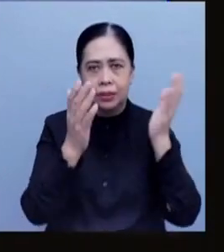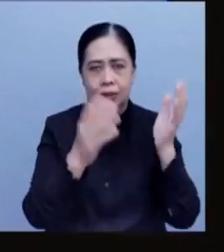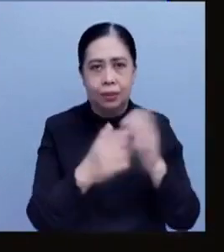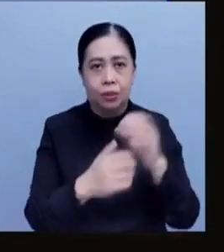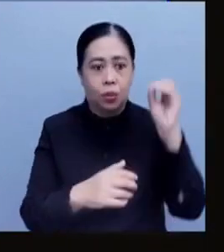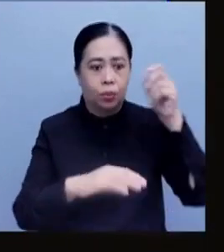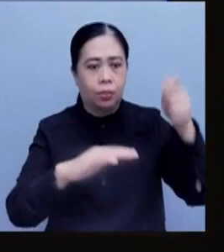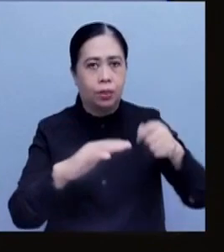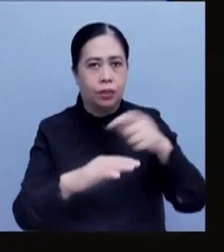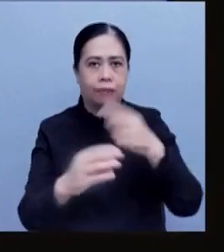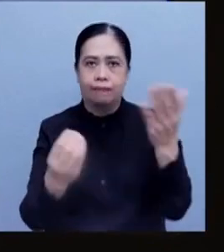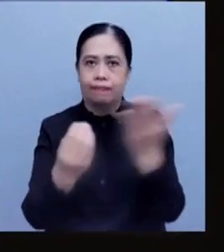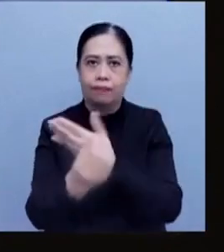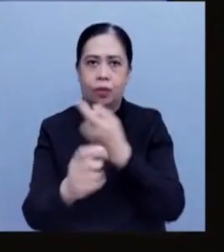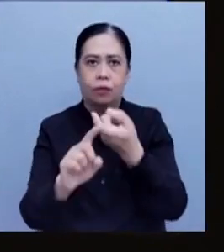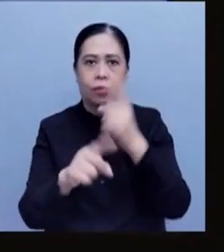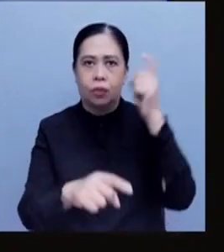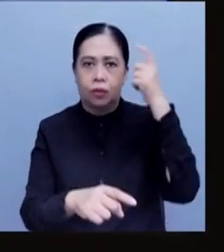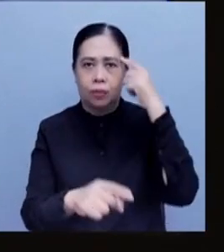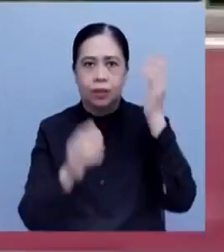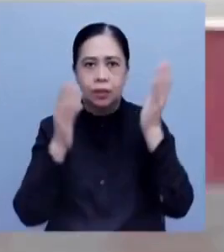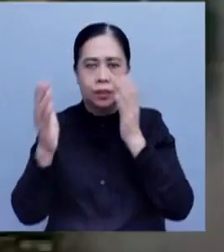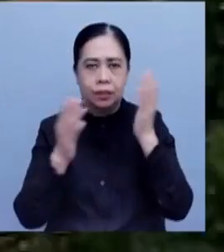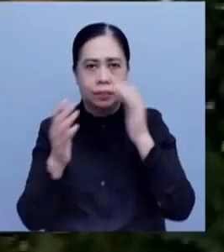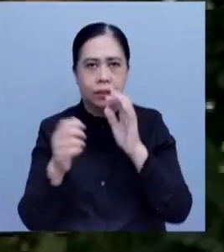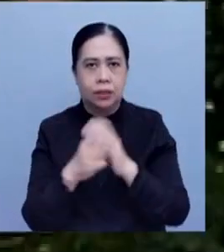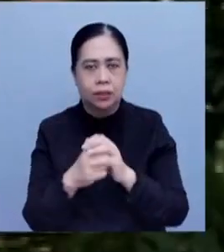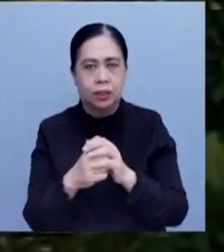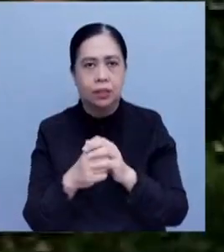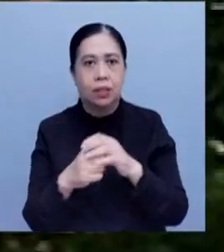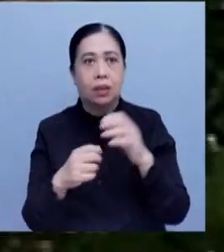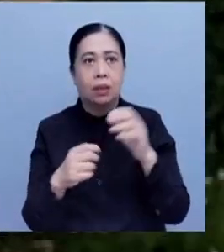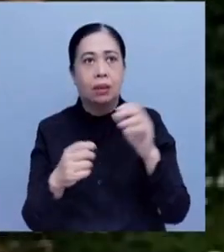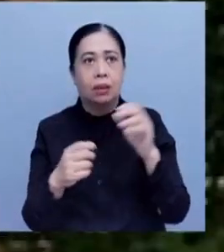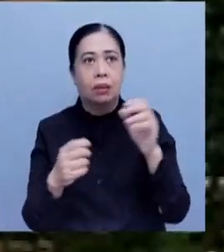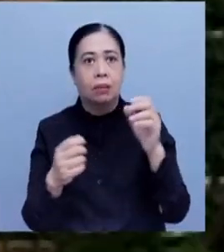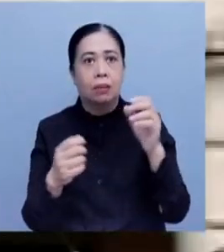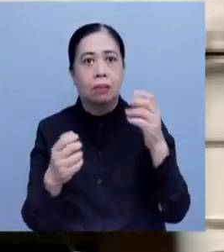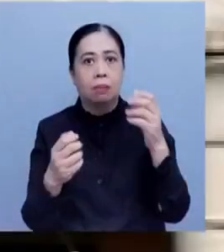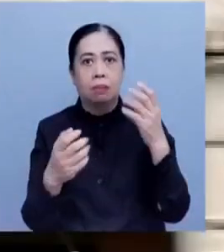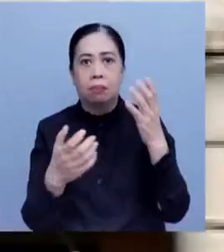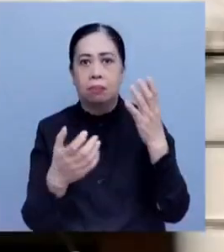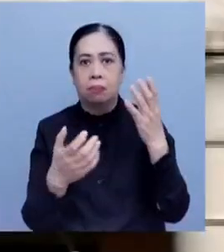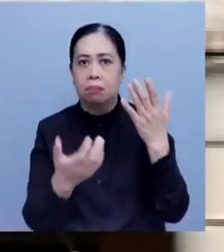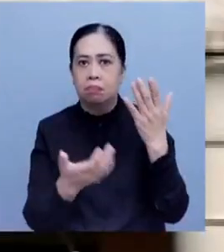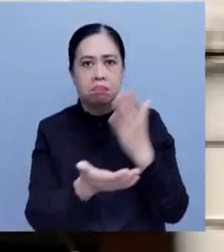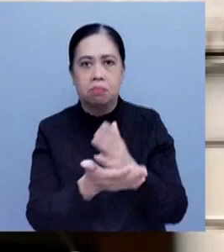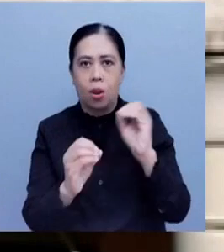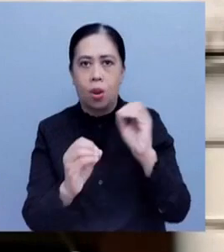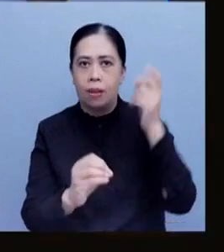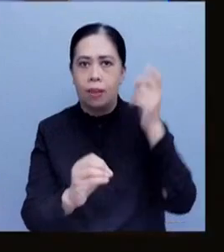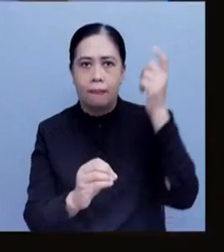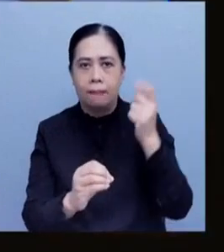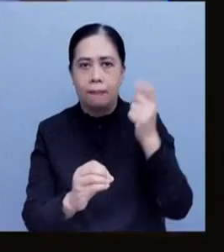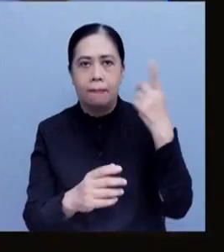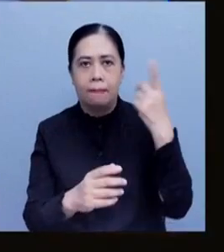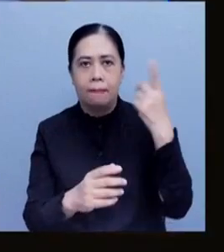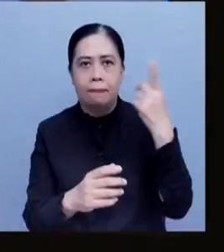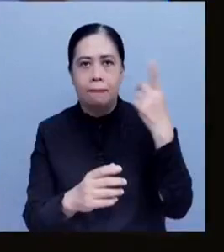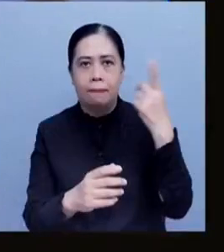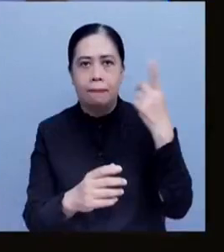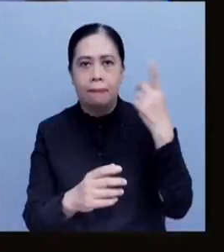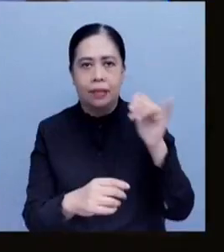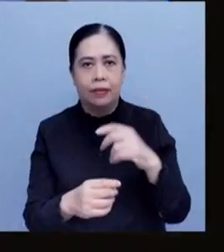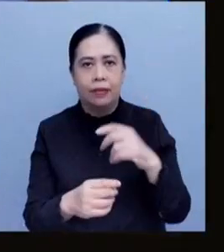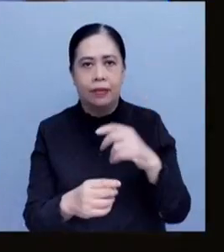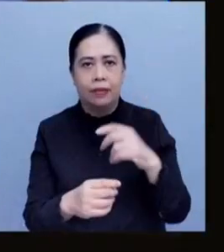their dismissal from government service, forfeiture of retirement benefits, and perpetual disqualification in government. The ombudsman